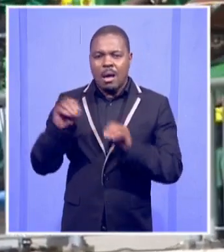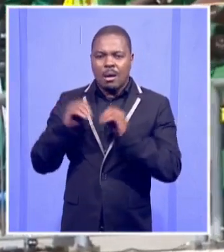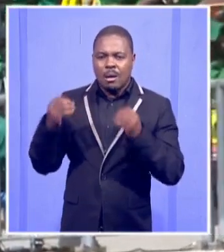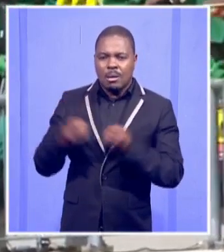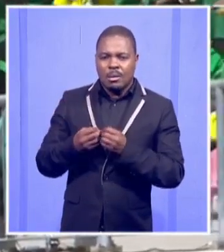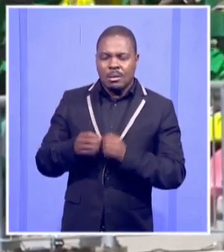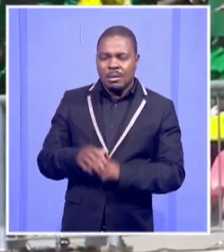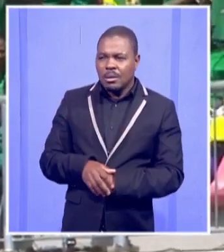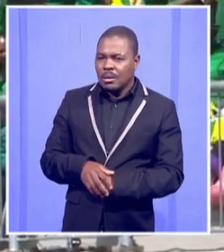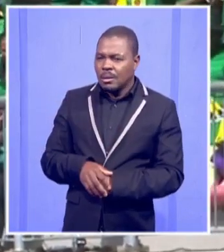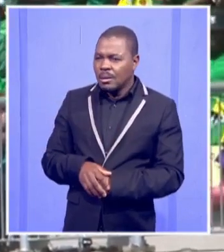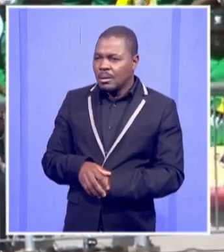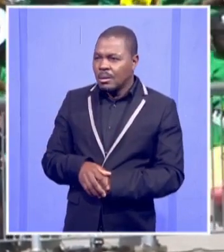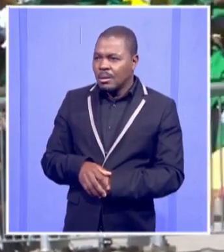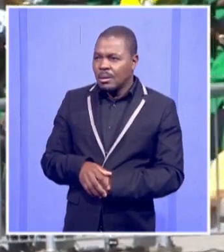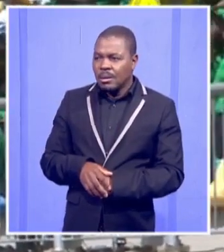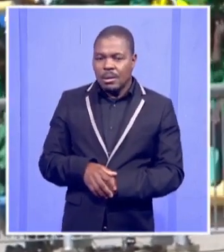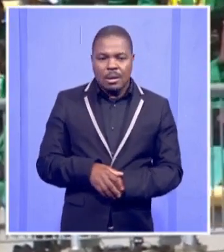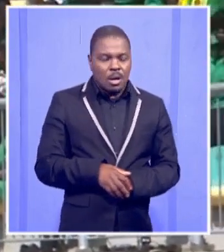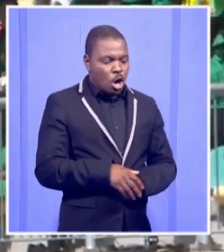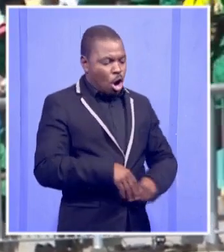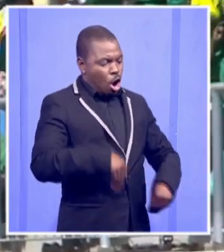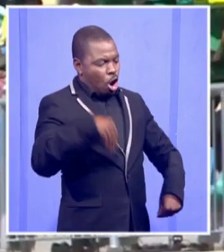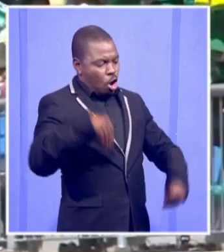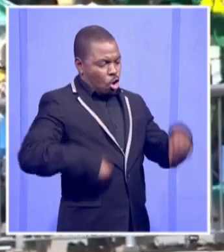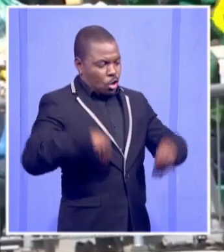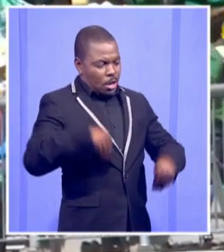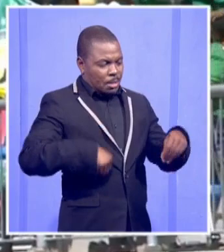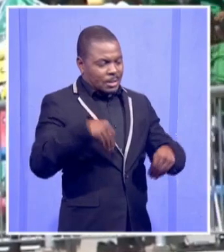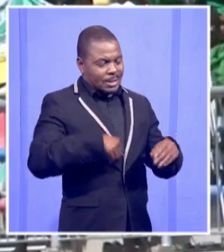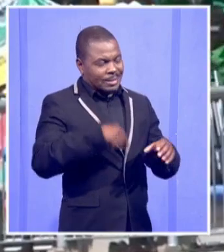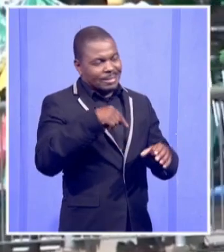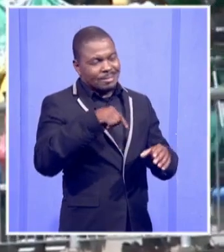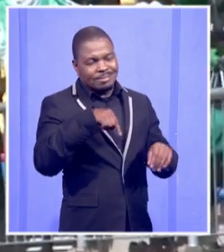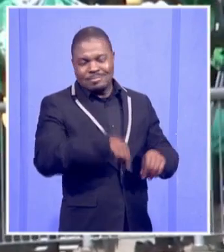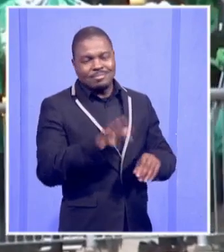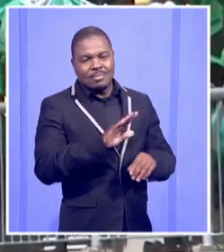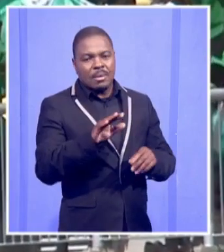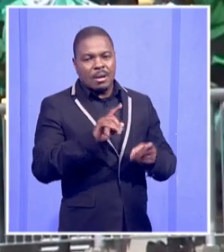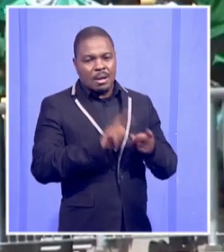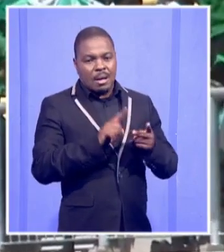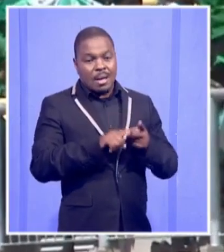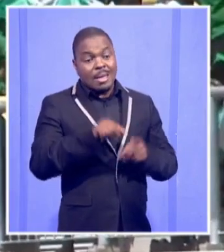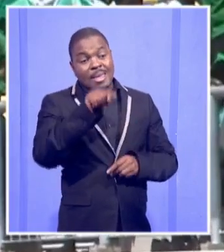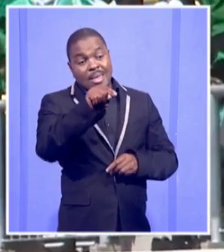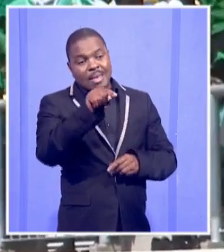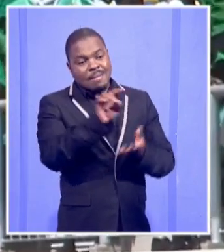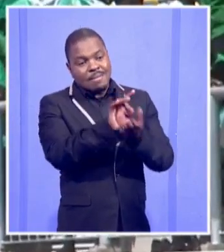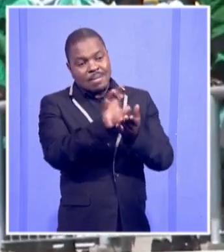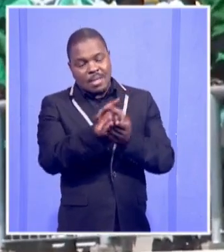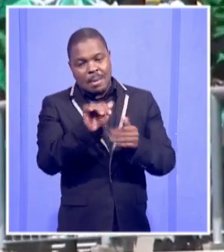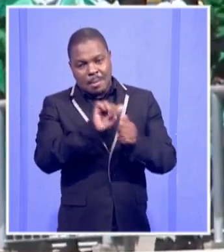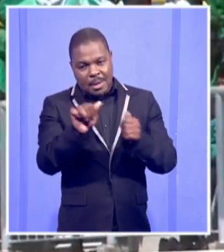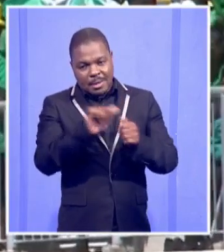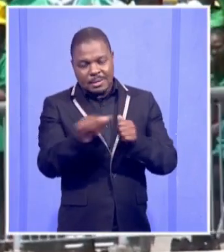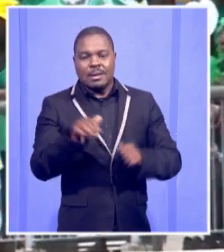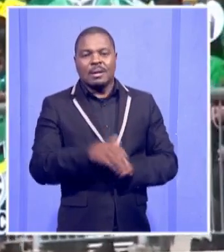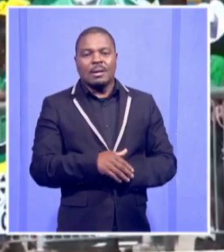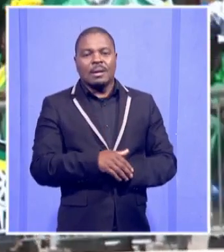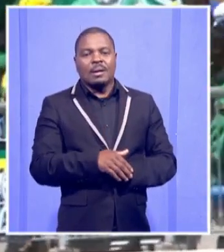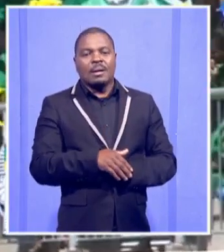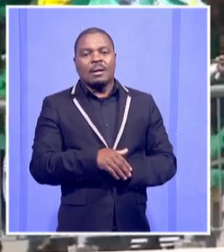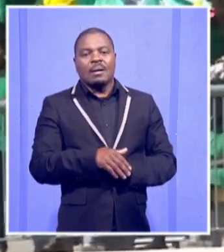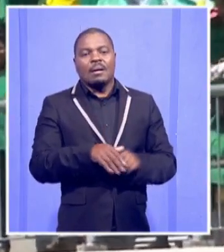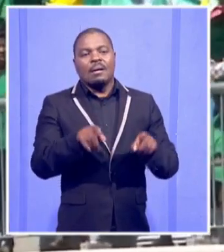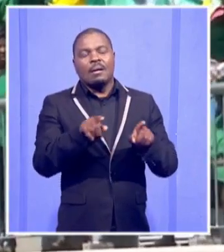corruption. Corruption in alaba babambele ANC. Say akuchinje bona babuyele esmen esbengishide